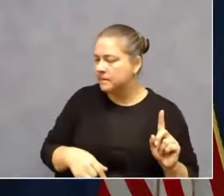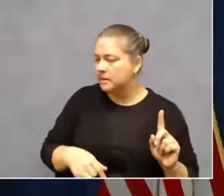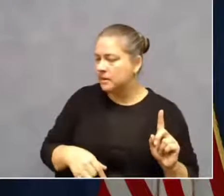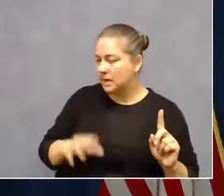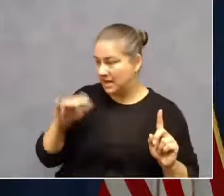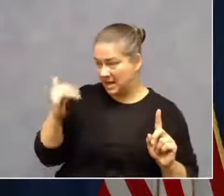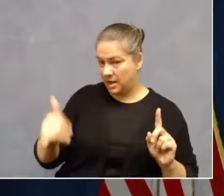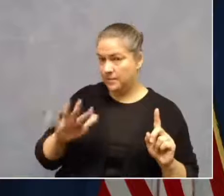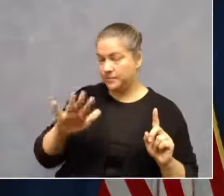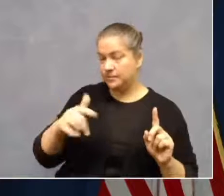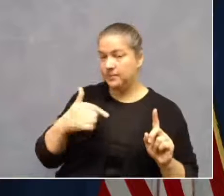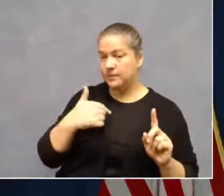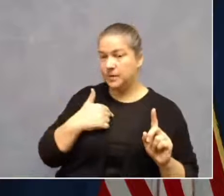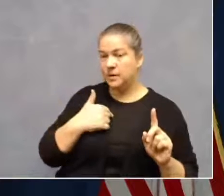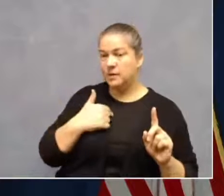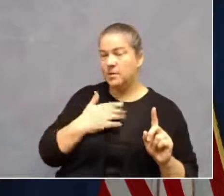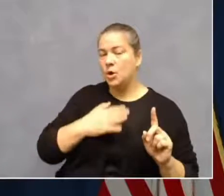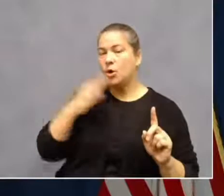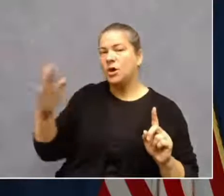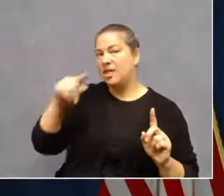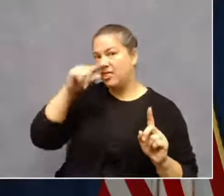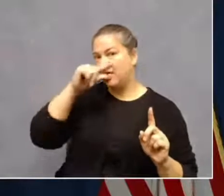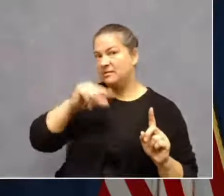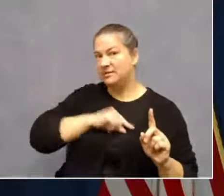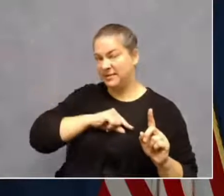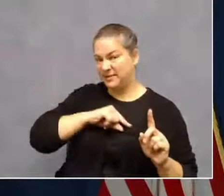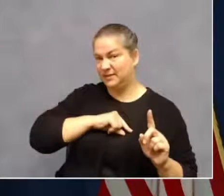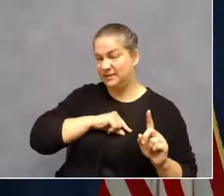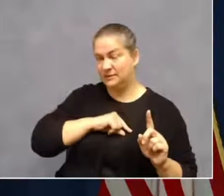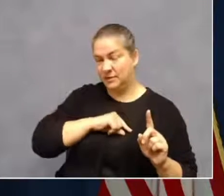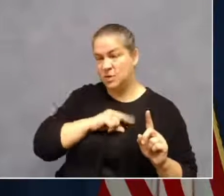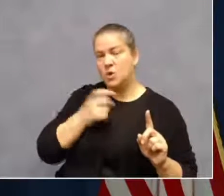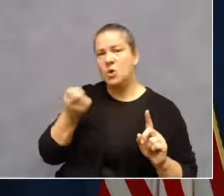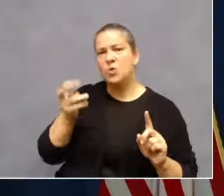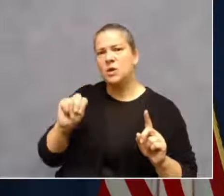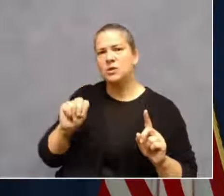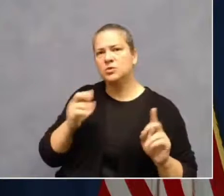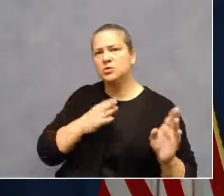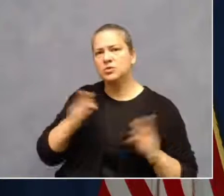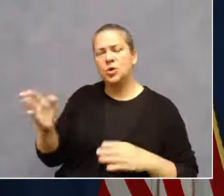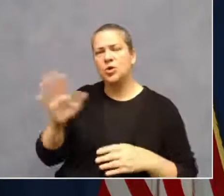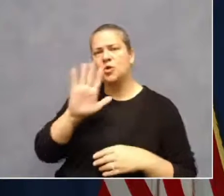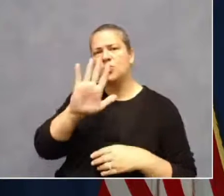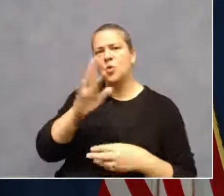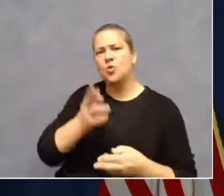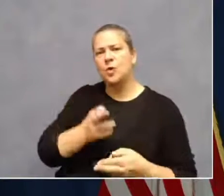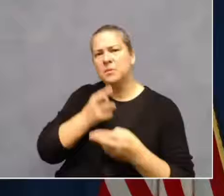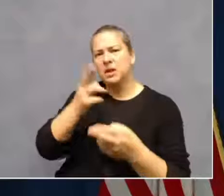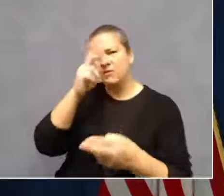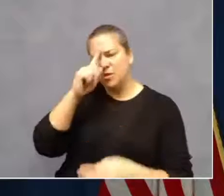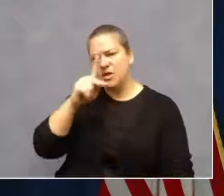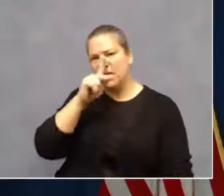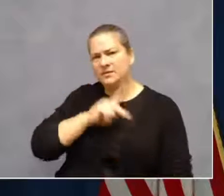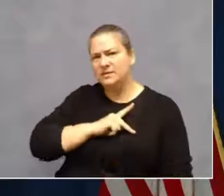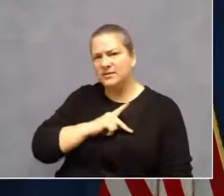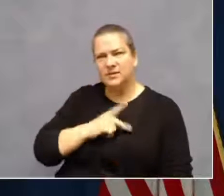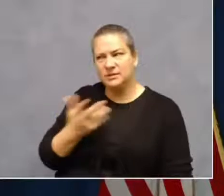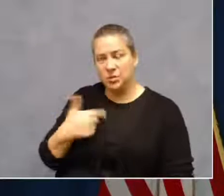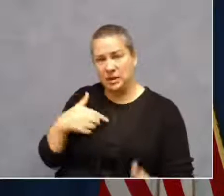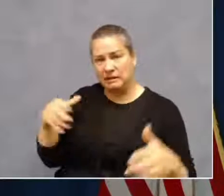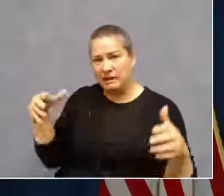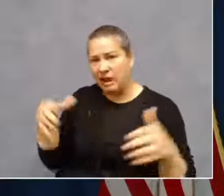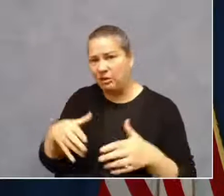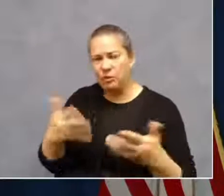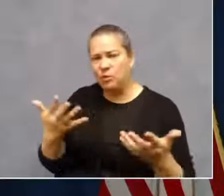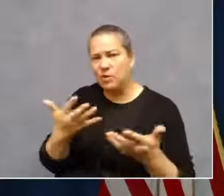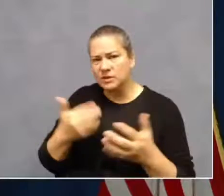holiday, Thanksgiving, when are you going to start laying out your recommendations for Thanksgiving, or how people are supposed to gather in this really difficult